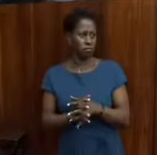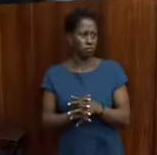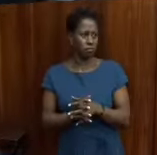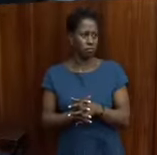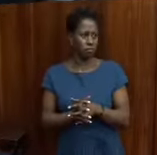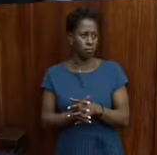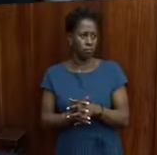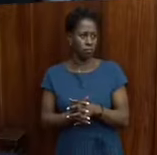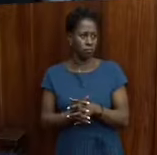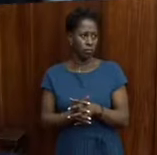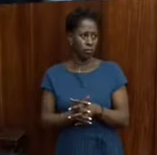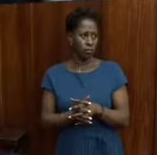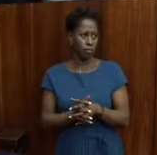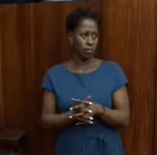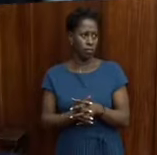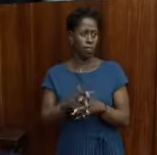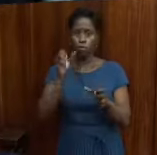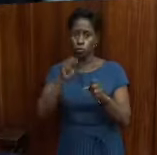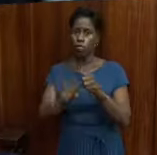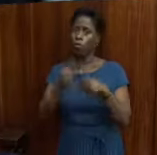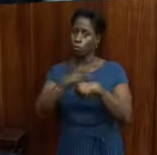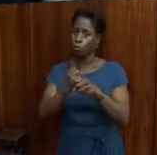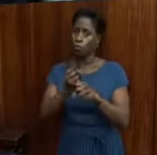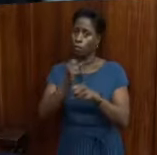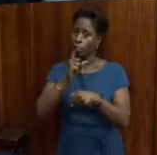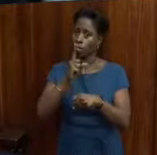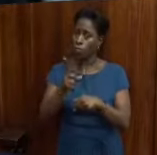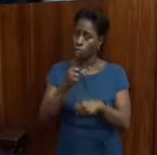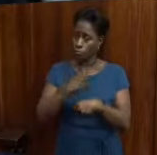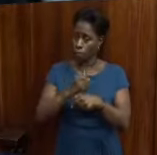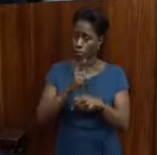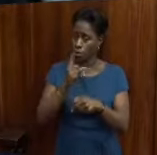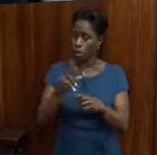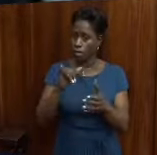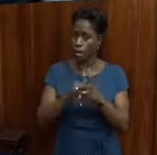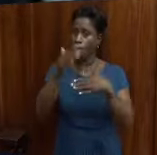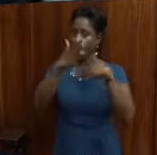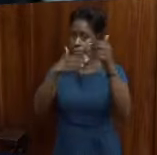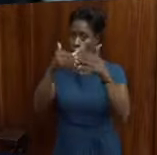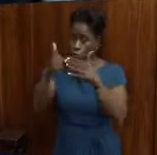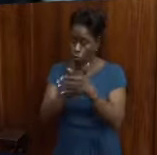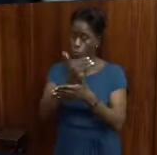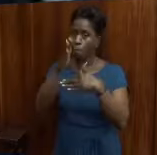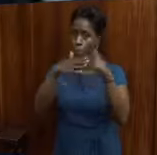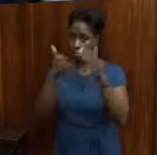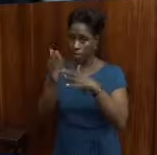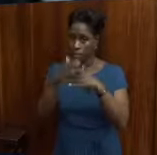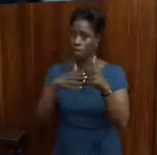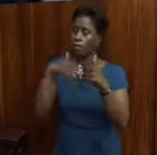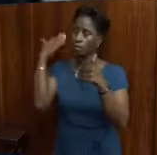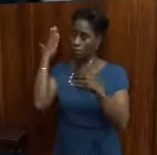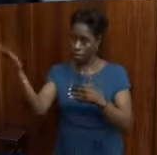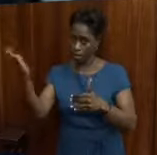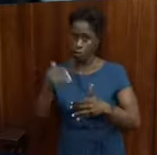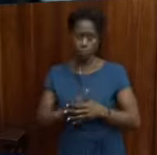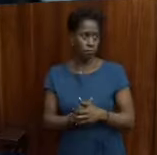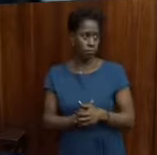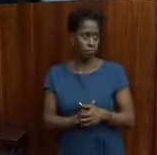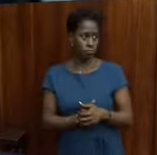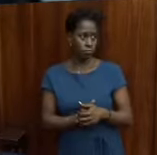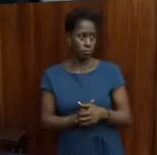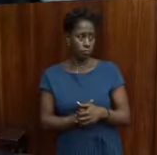ensure a fit-for-purpose building is constructed, having reviewed and updated existing plans. It is anticipated that